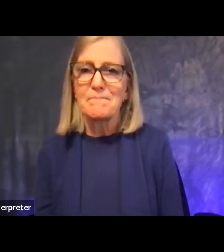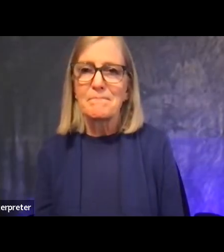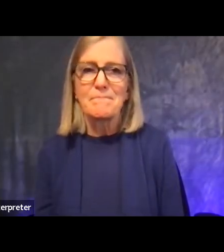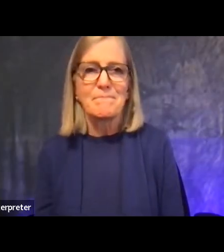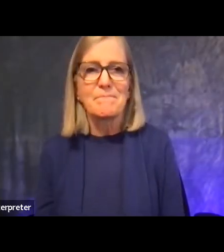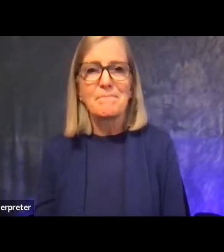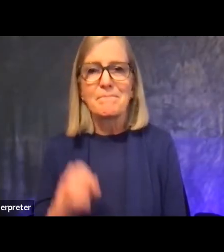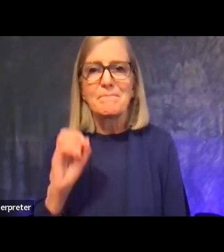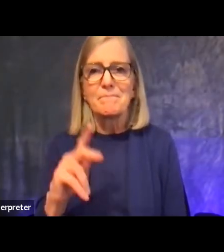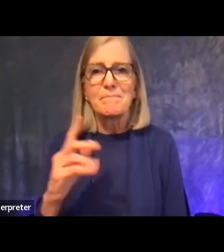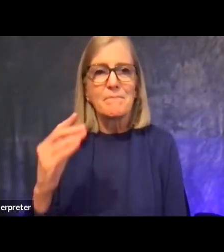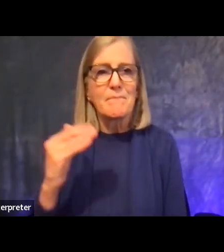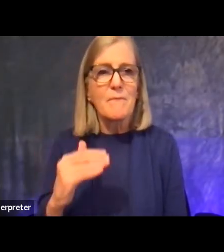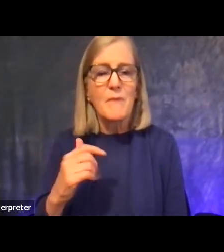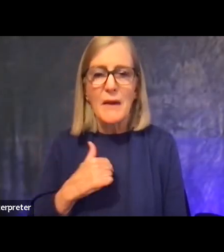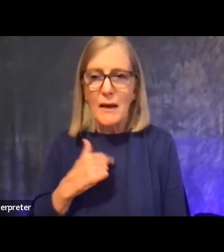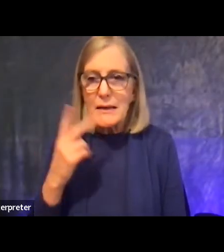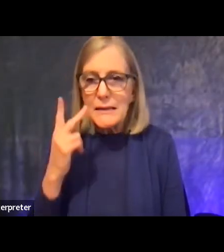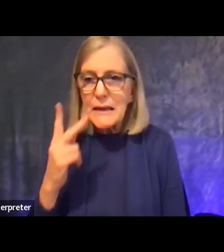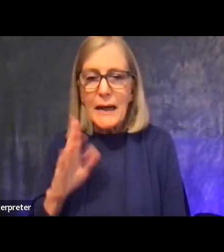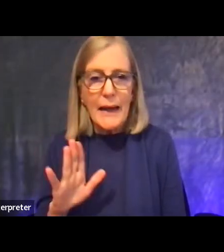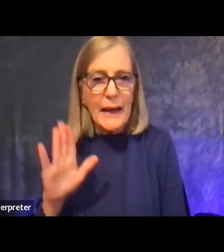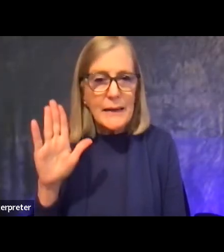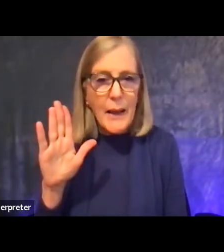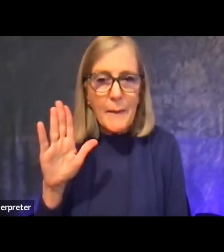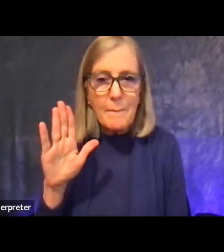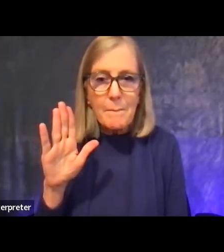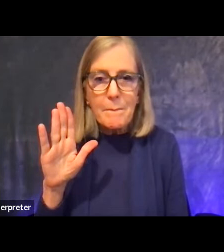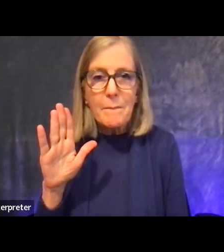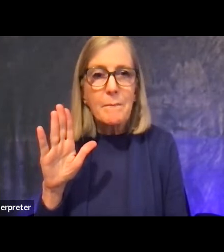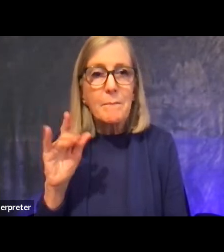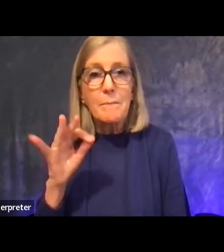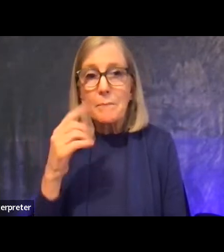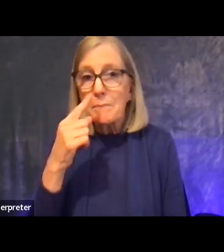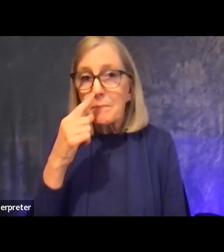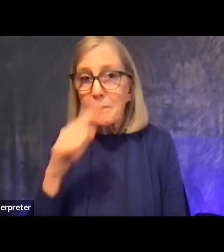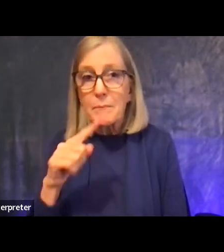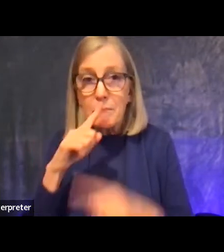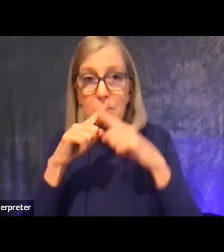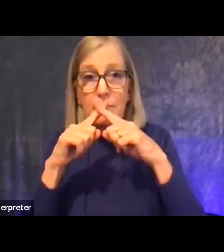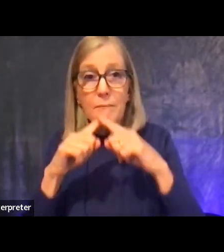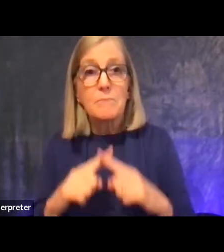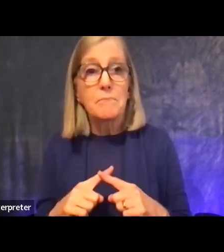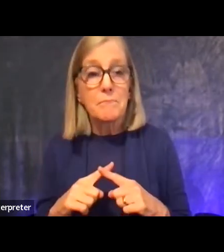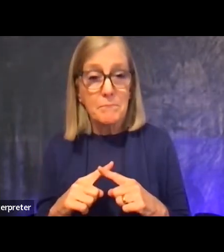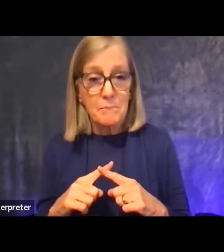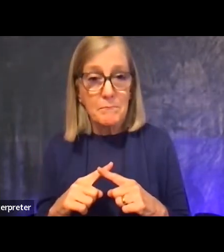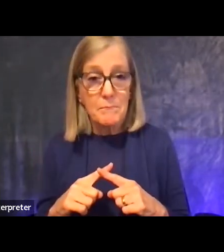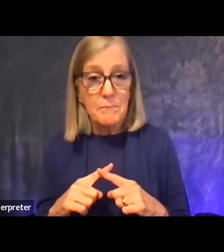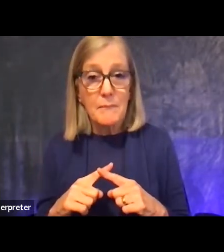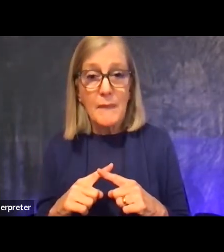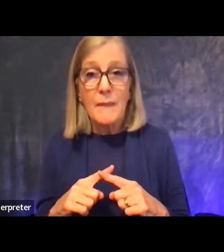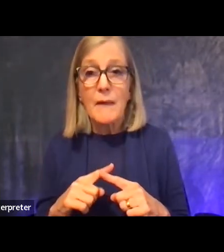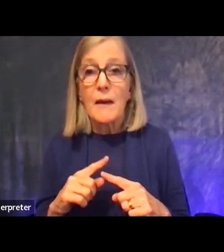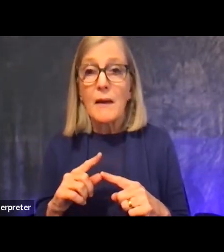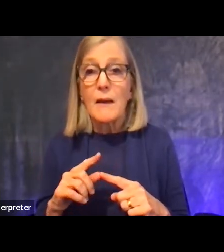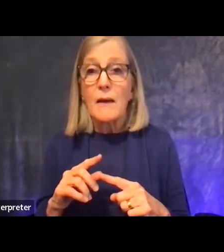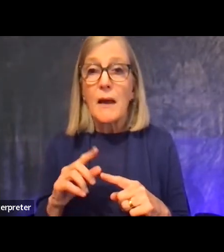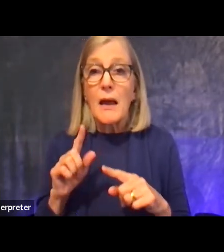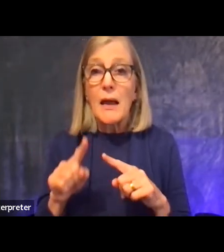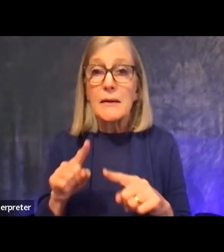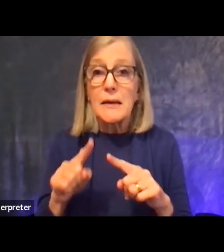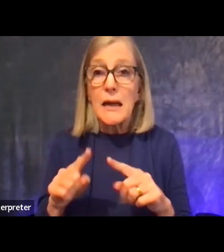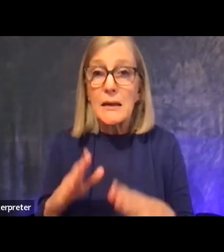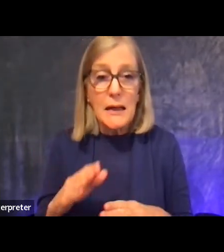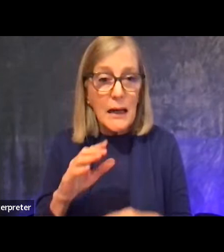All right, I have a hand up. If we can go ahead and unmute our attendee,